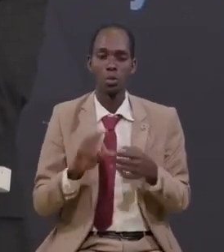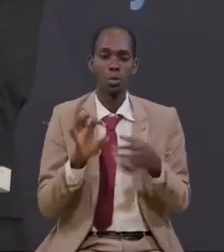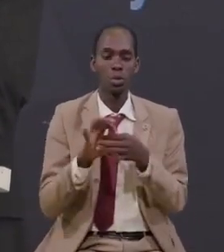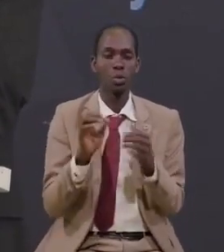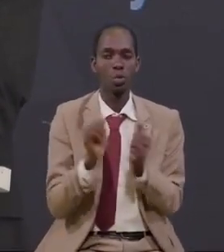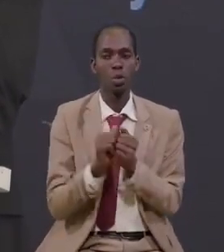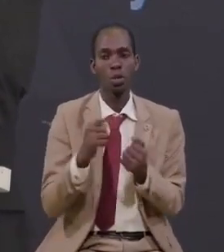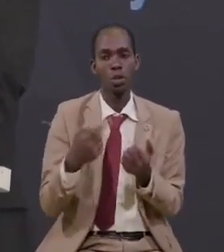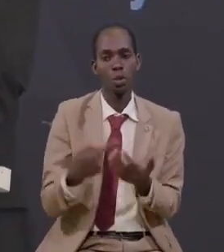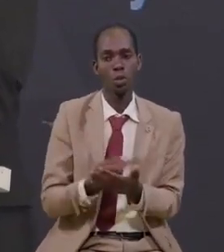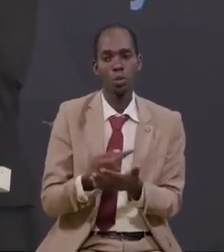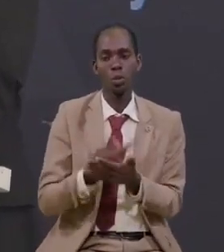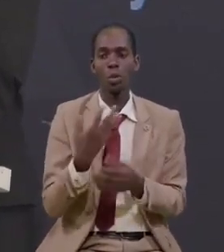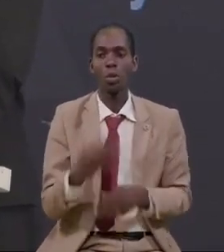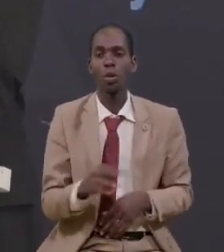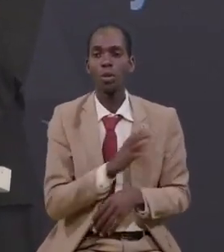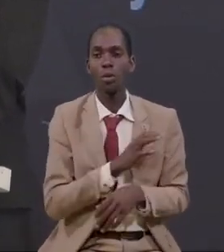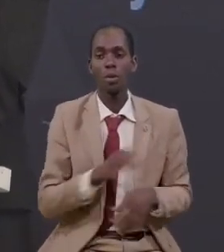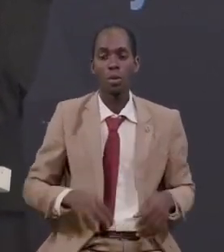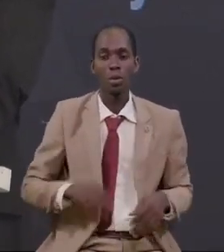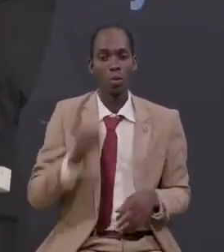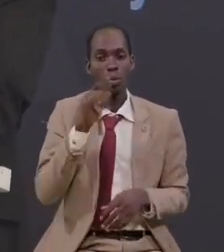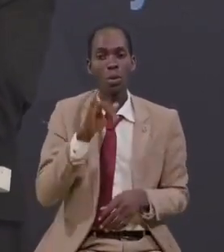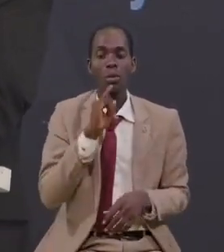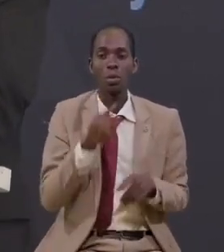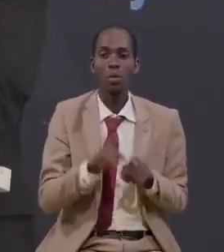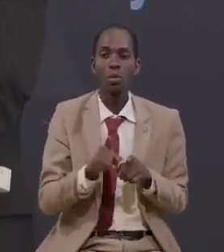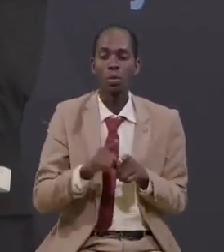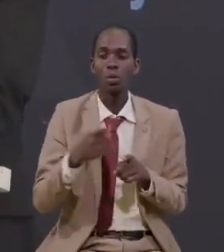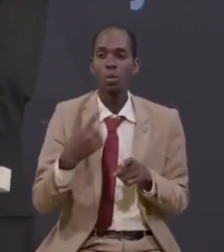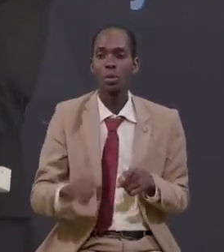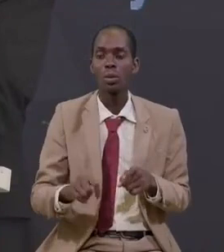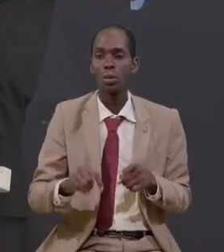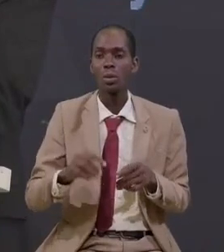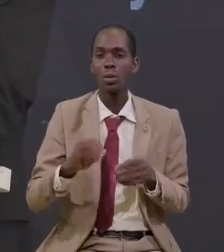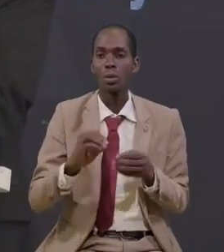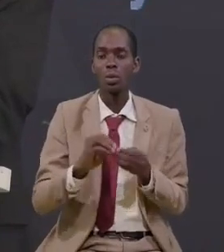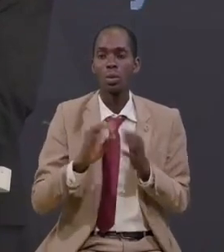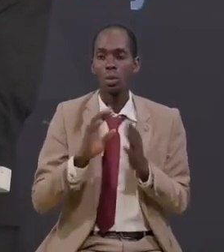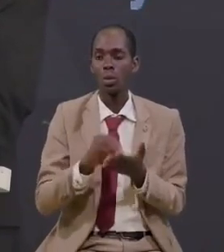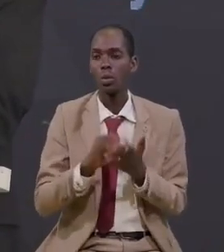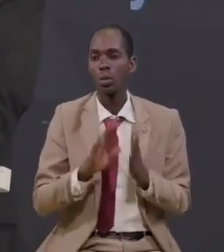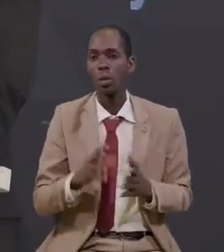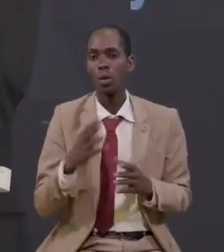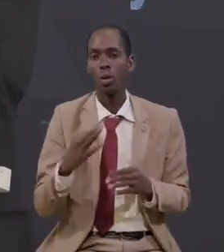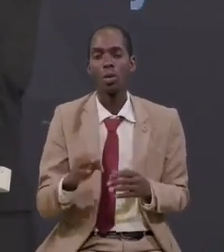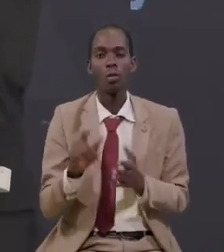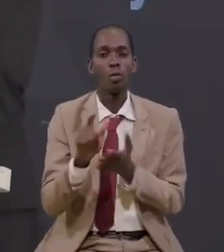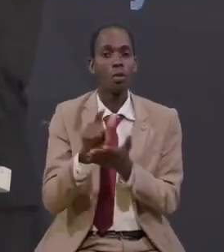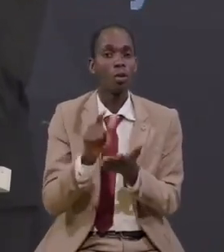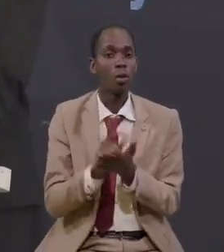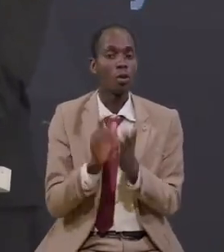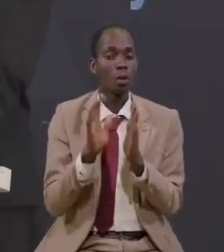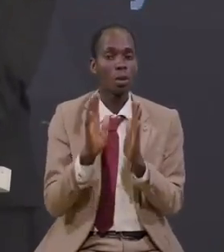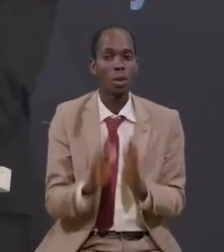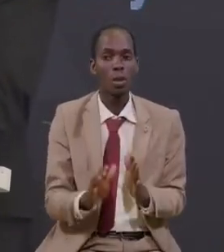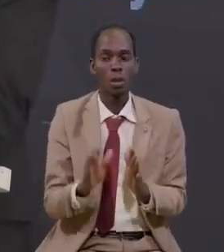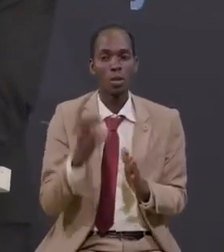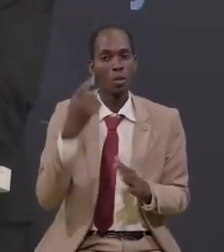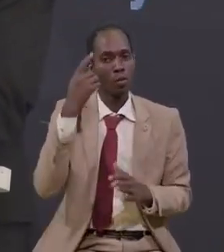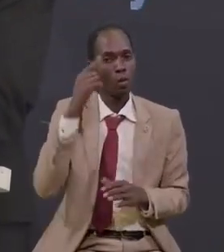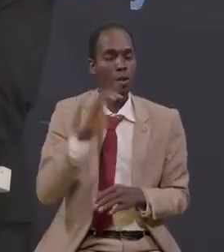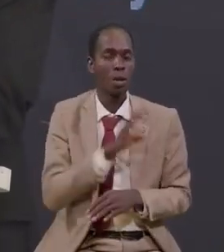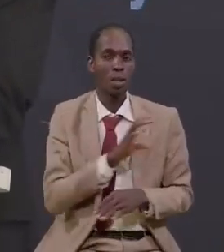Christ. He's also the founder of the Lawyers for Christ in America, a group that seeks to introduce Christ to the legal